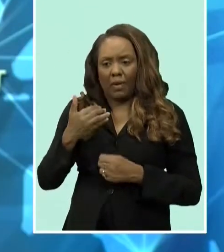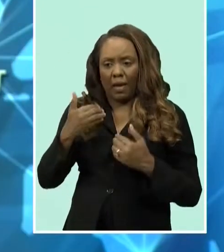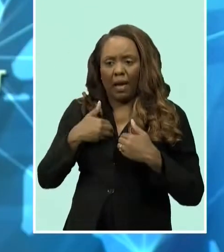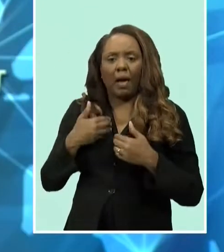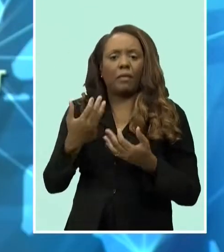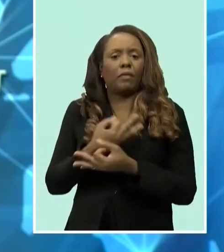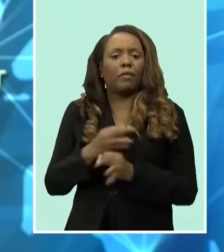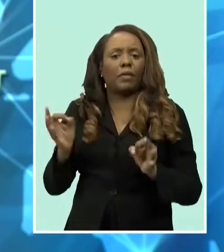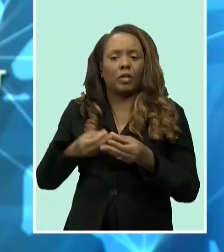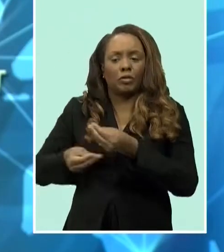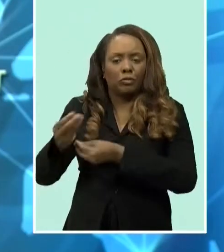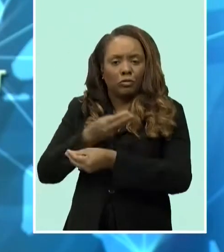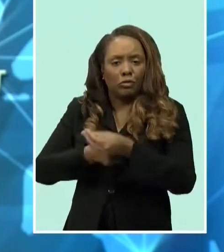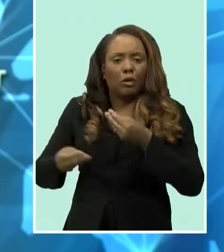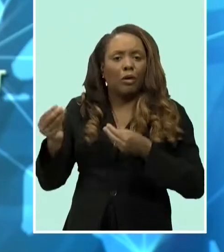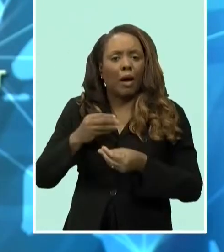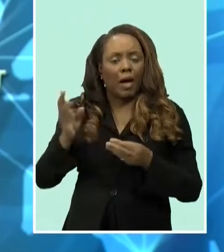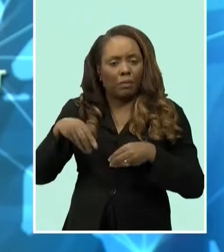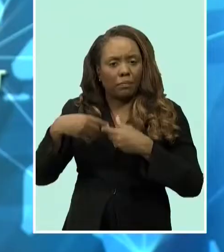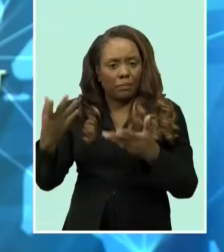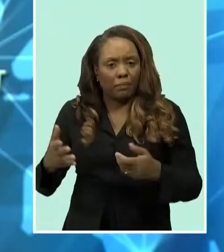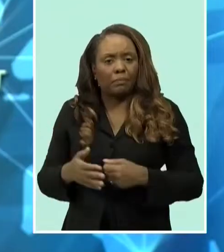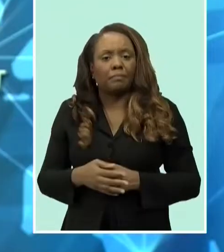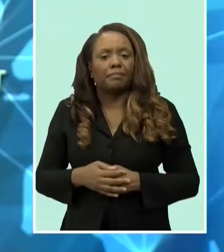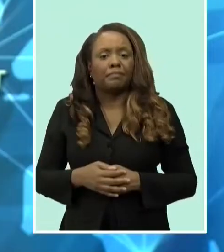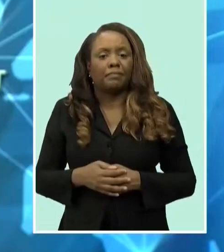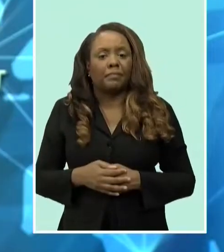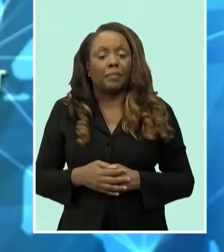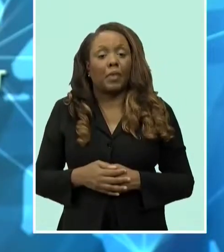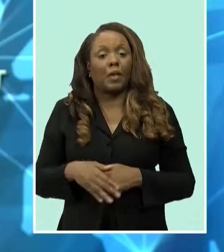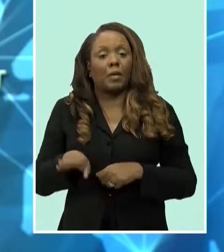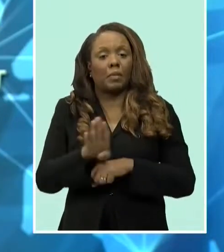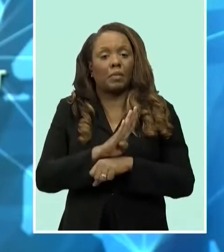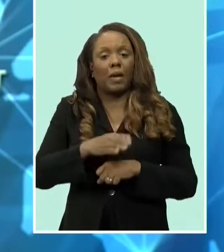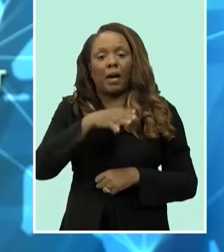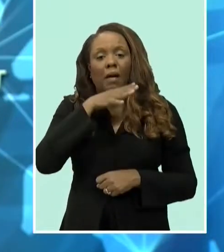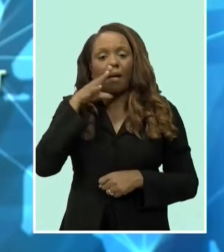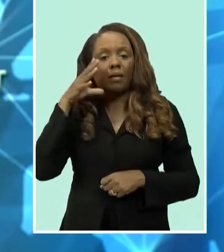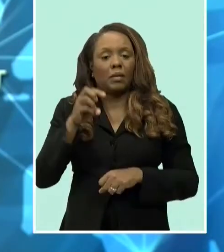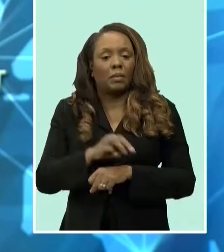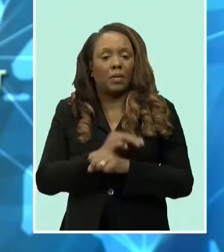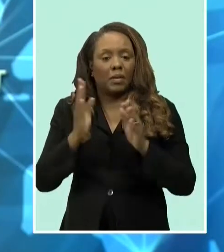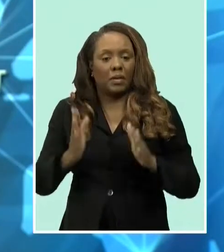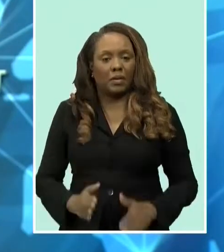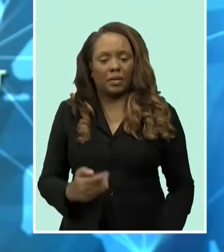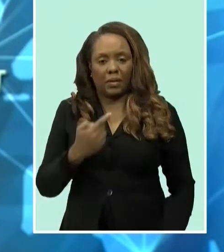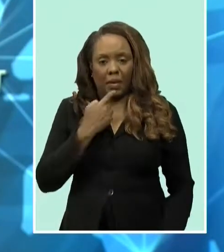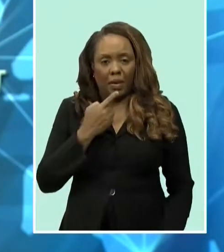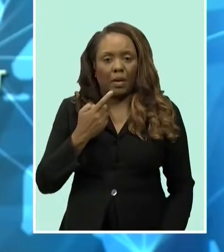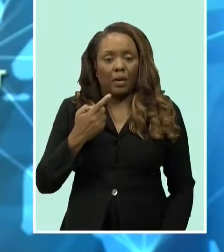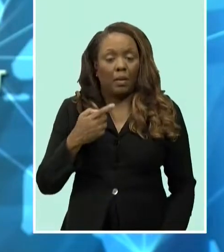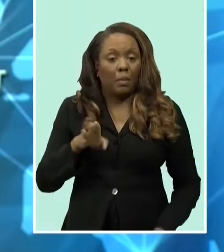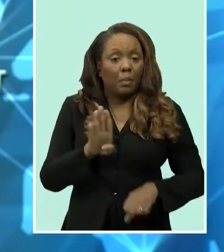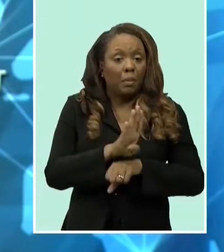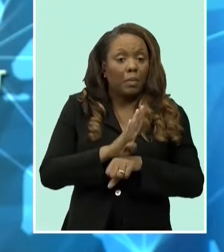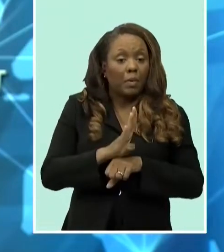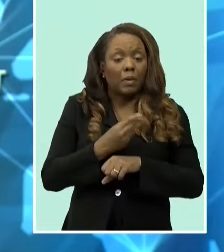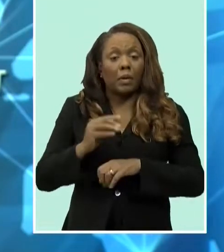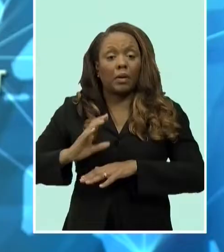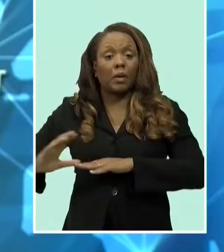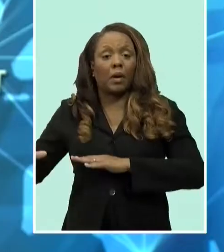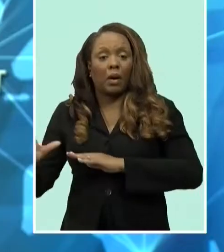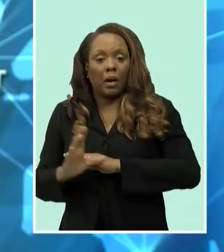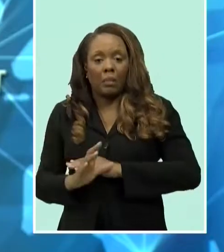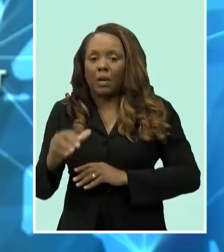Barbados' Minister of Agriculture, Food and Nutritional Security, Indar Ware, says the region has fallen short on many fronts and has